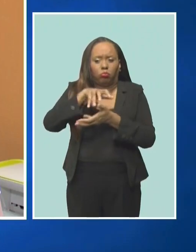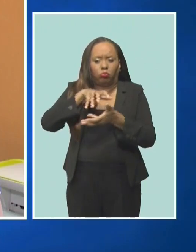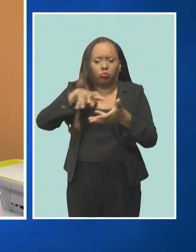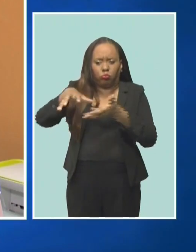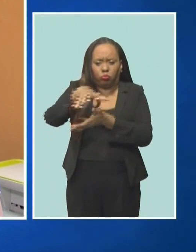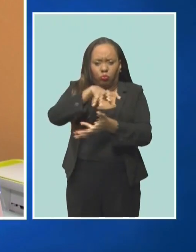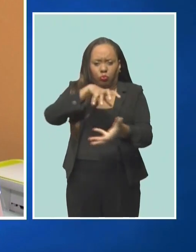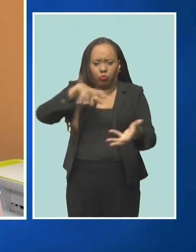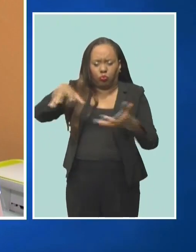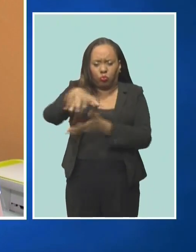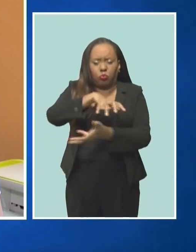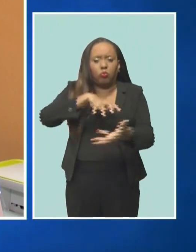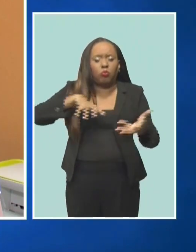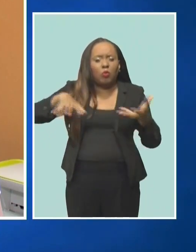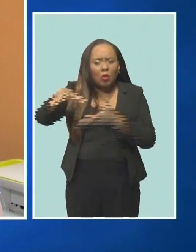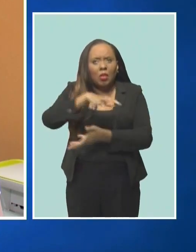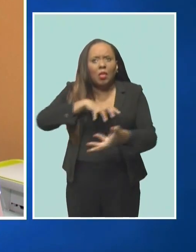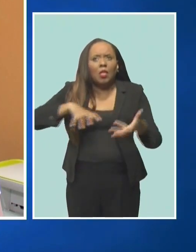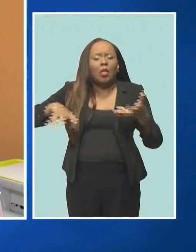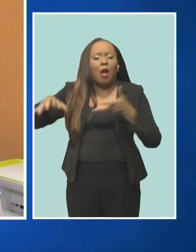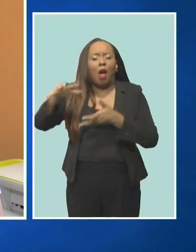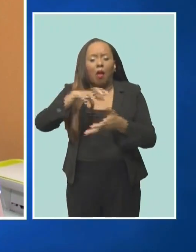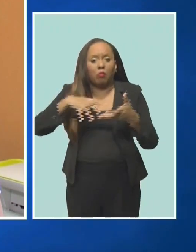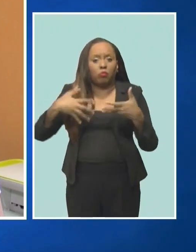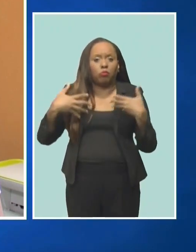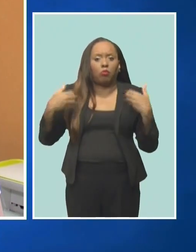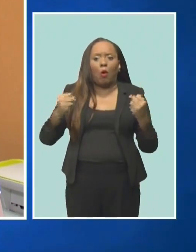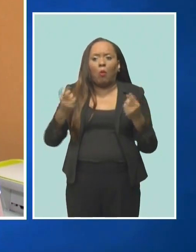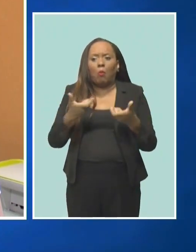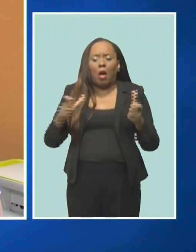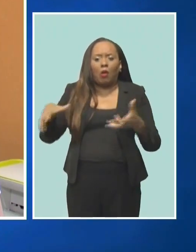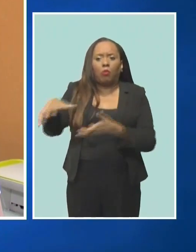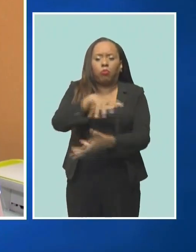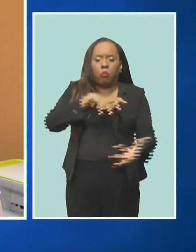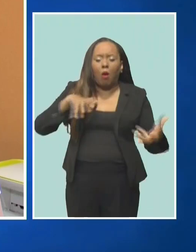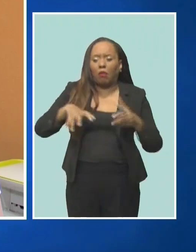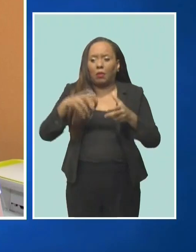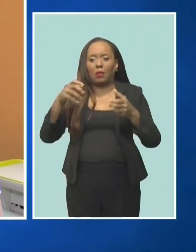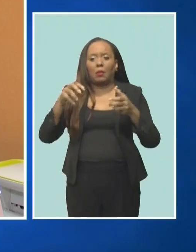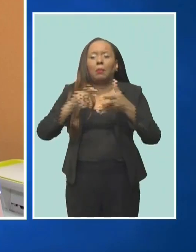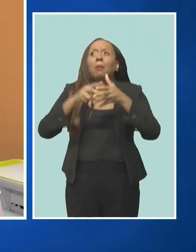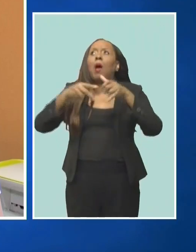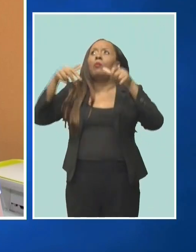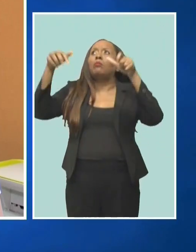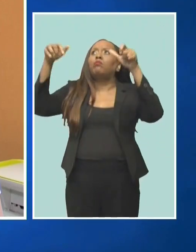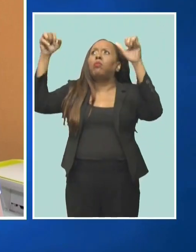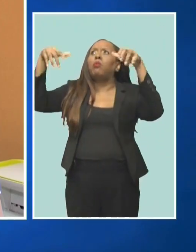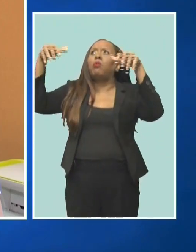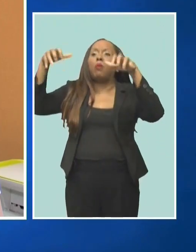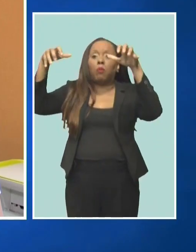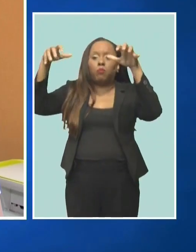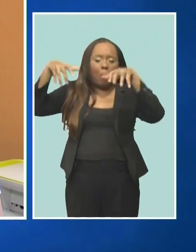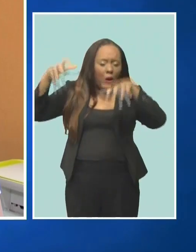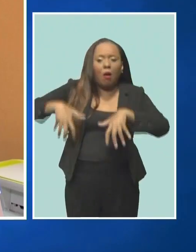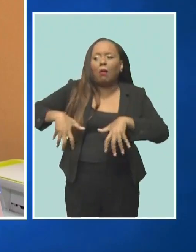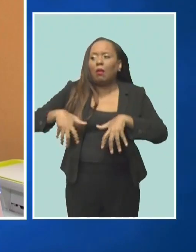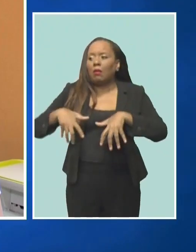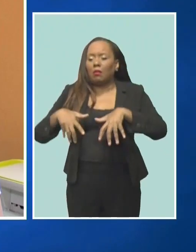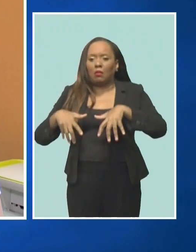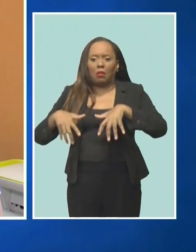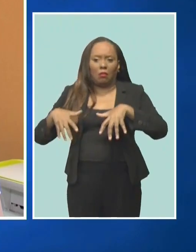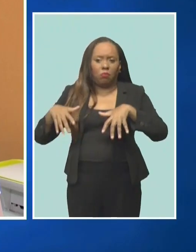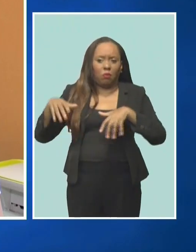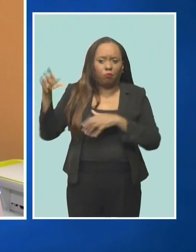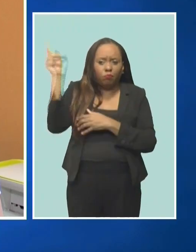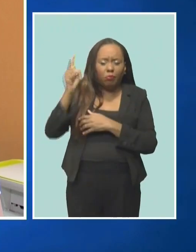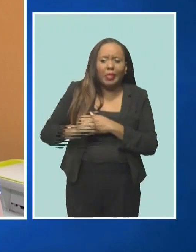some clouds that built up to such an extent that we had very heavy showers scattered thunderstorms, and they had the frequent lightning